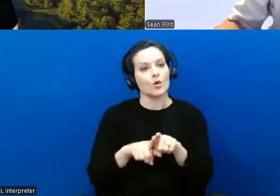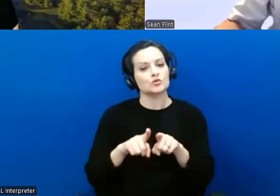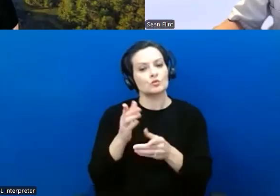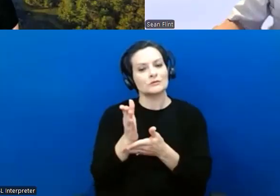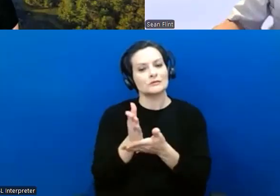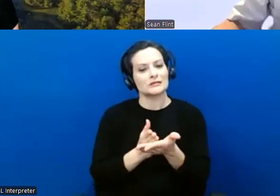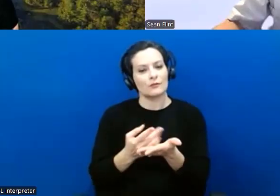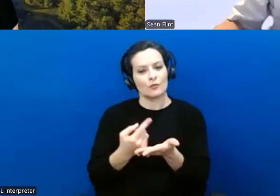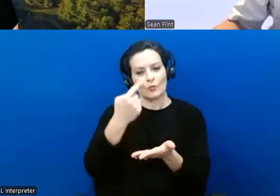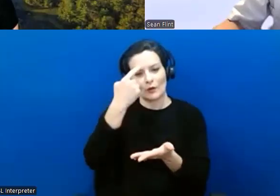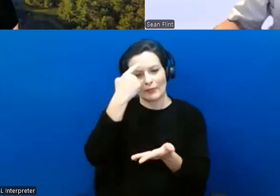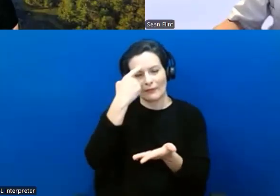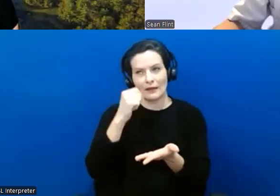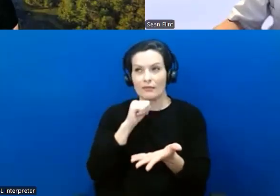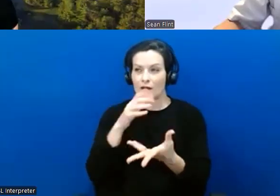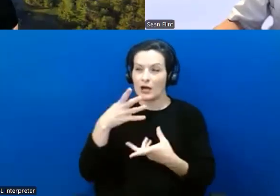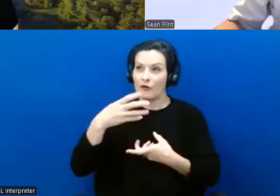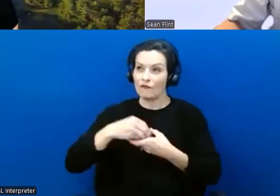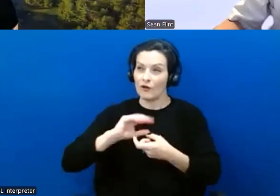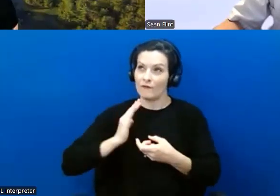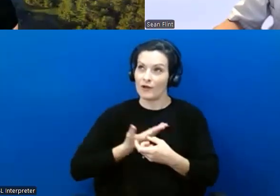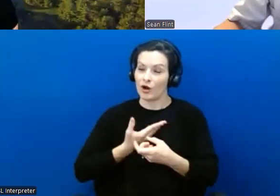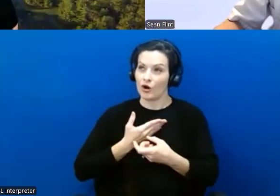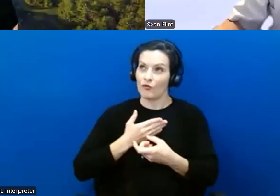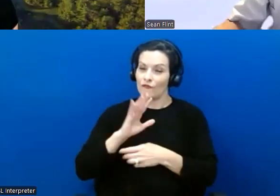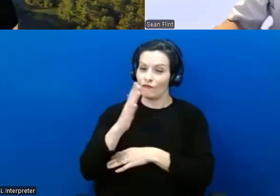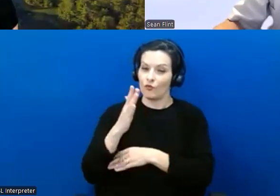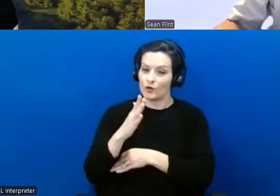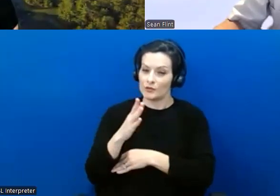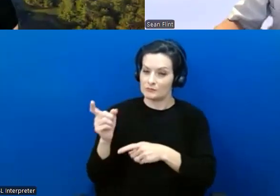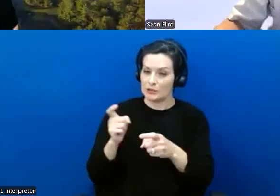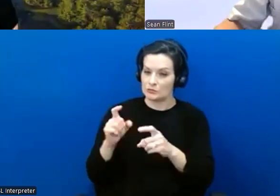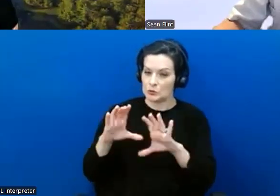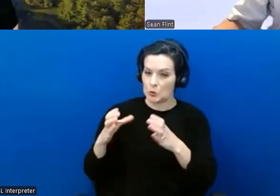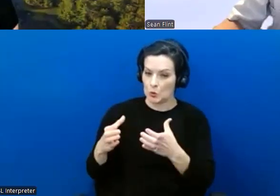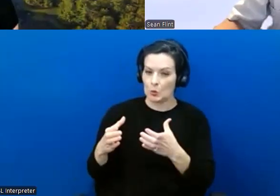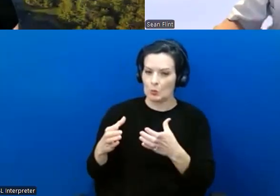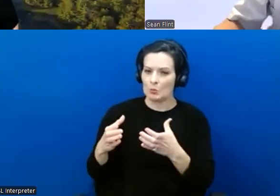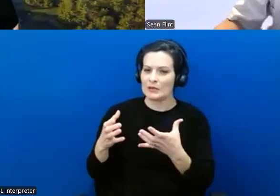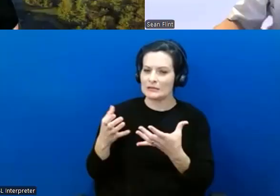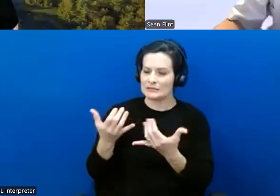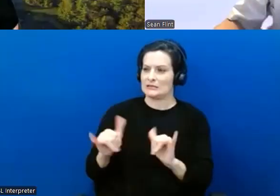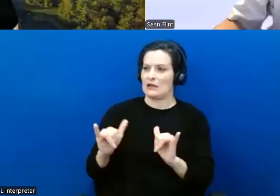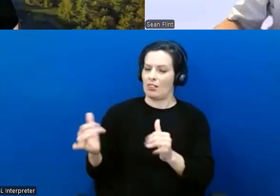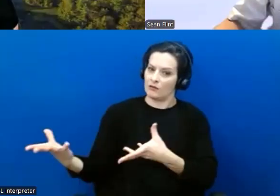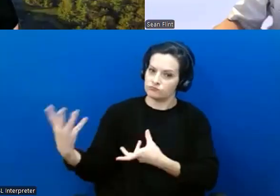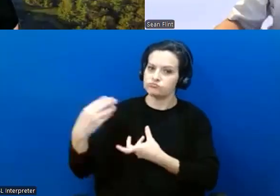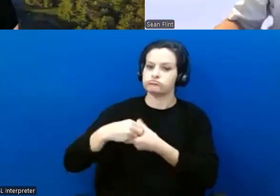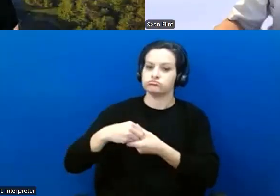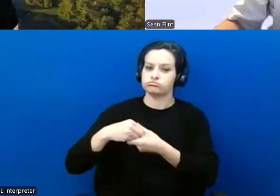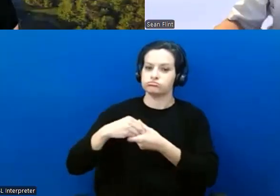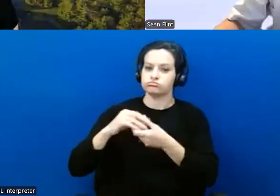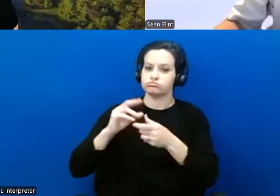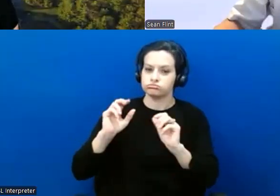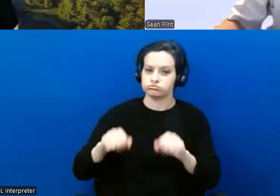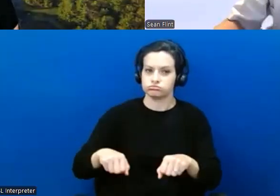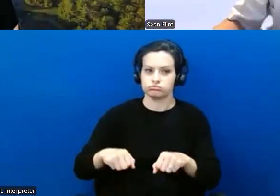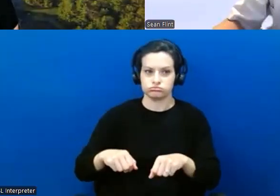typically think of as being part of our traditional forest management coalition, but which have these